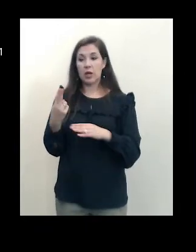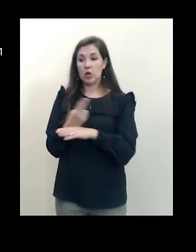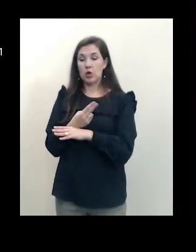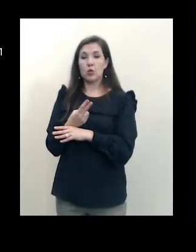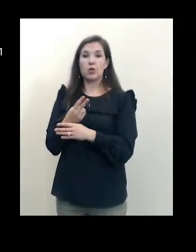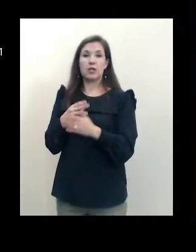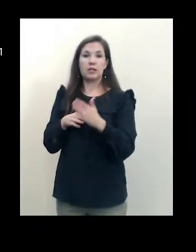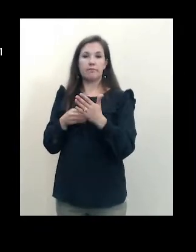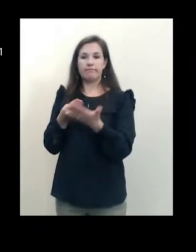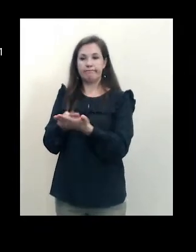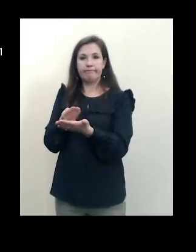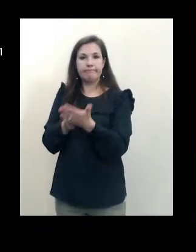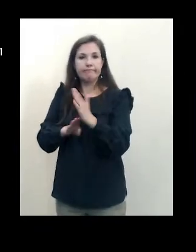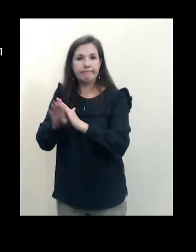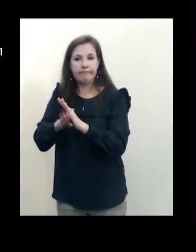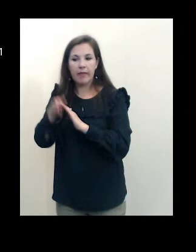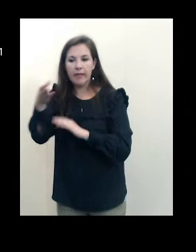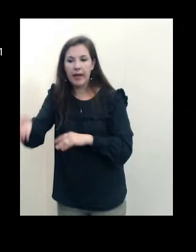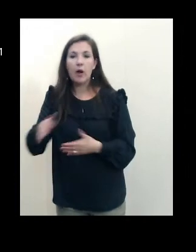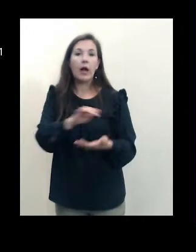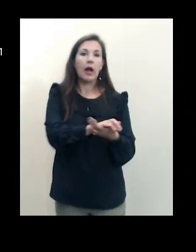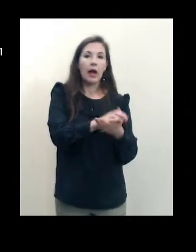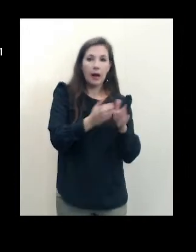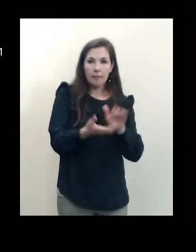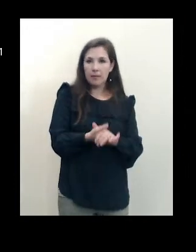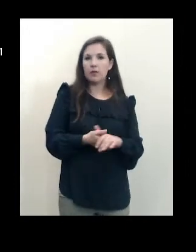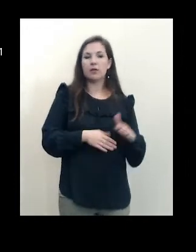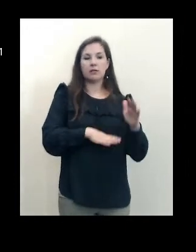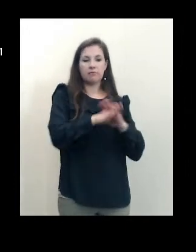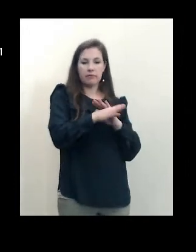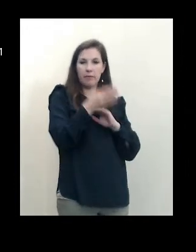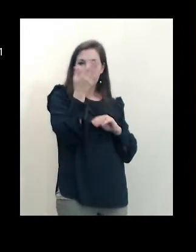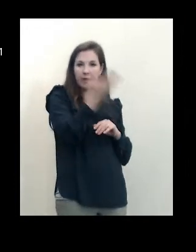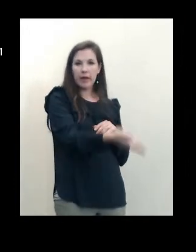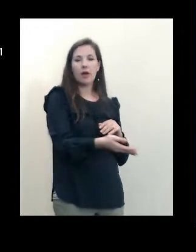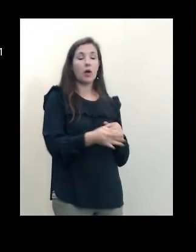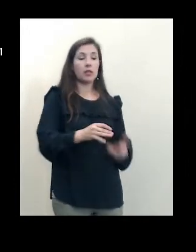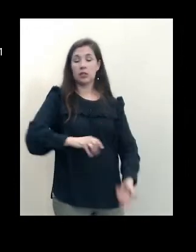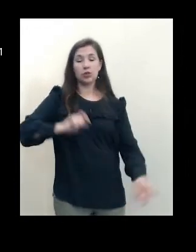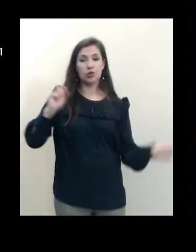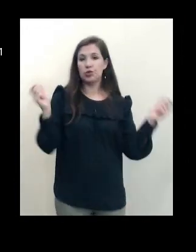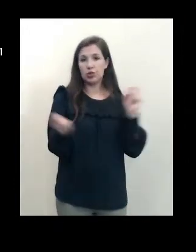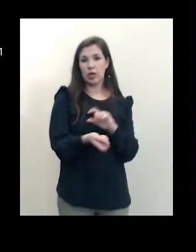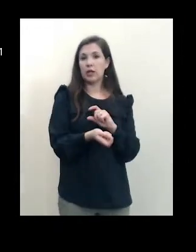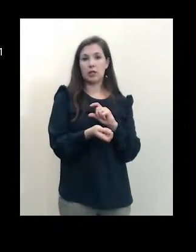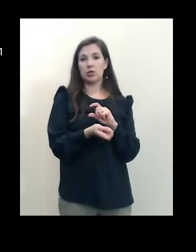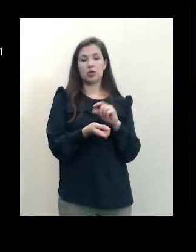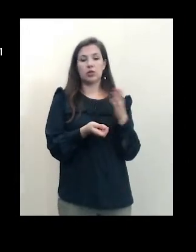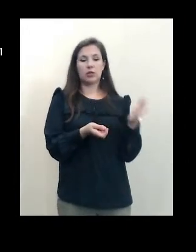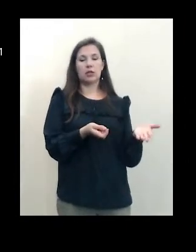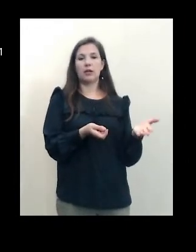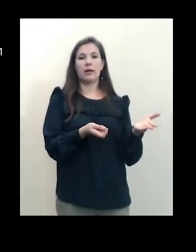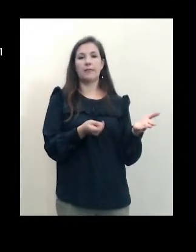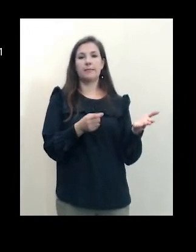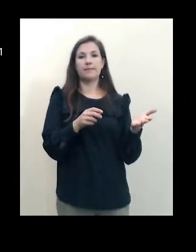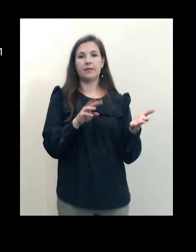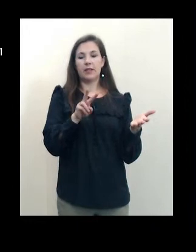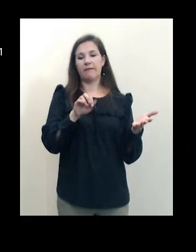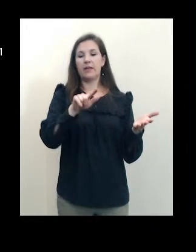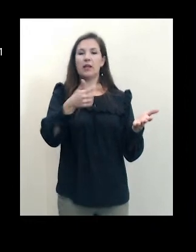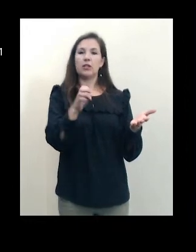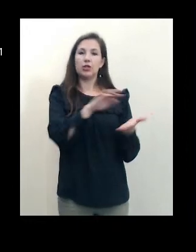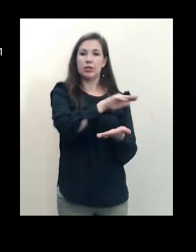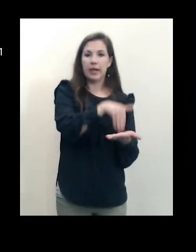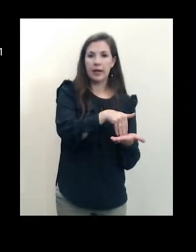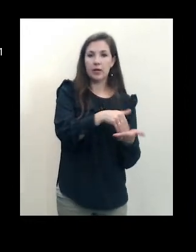there. Hamburg's another good example where storefront revitalization has completely changed these village centers, and